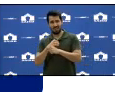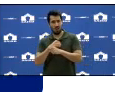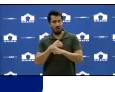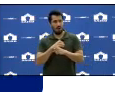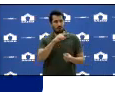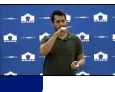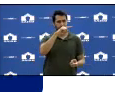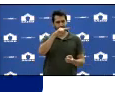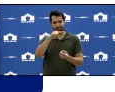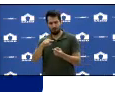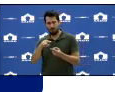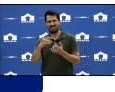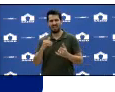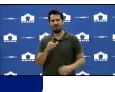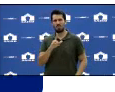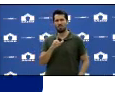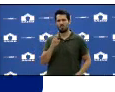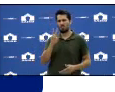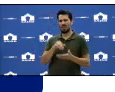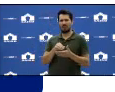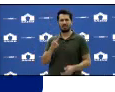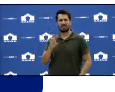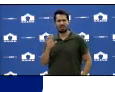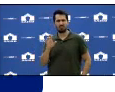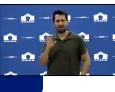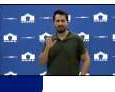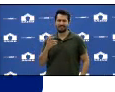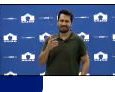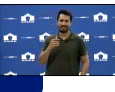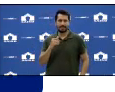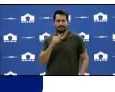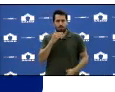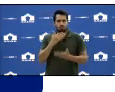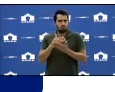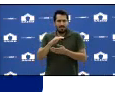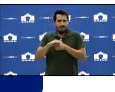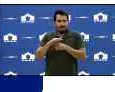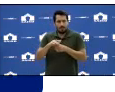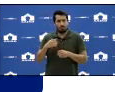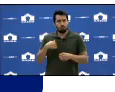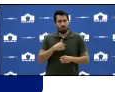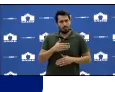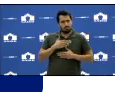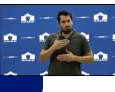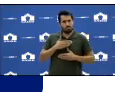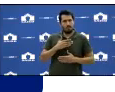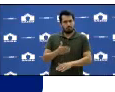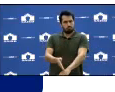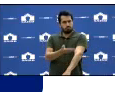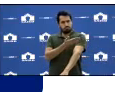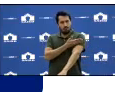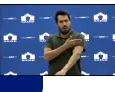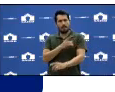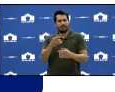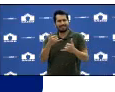we only 2,700. That's not good enough. We're happy of the progress, but we're